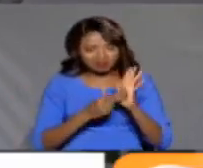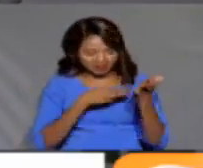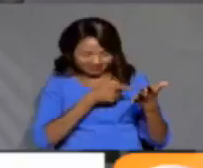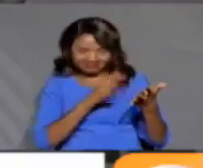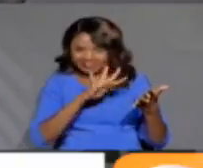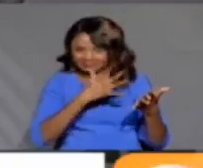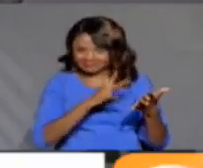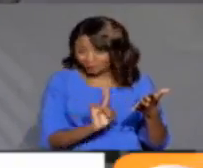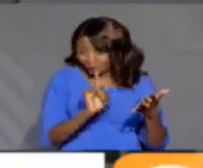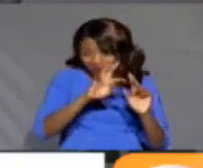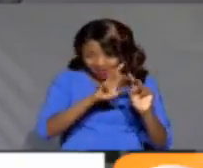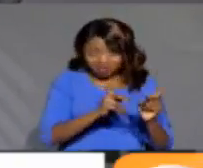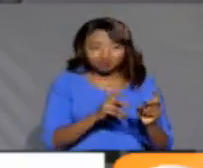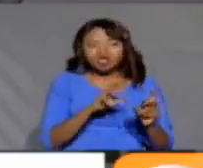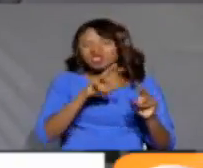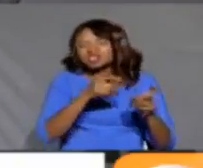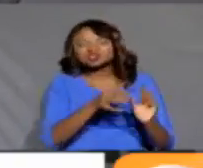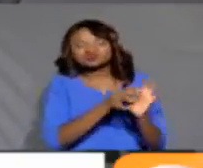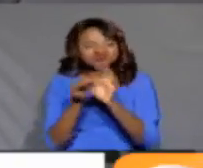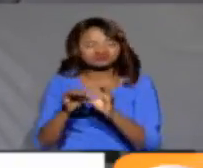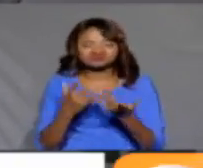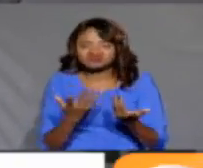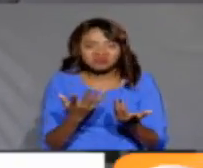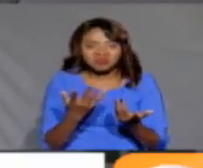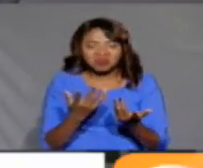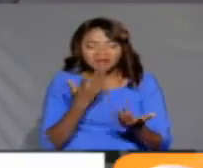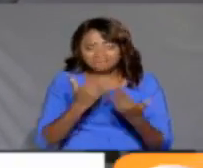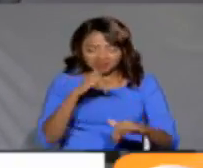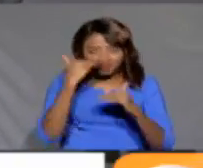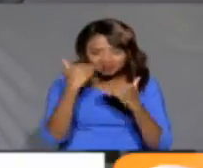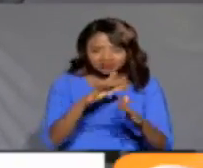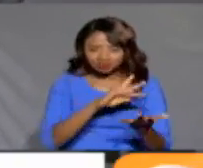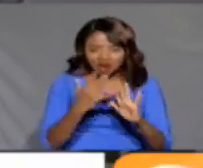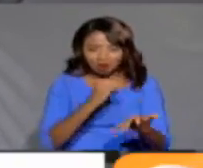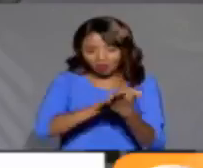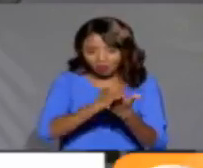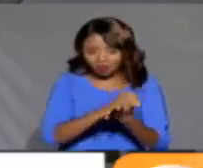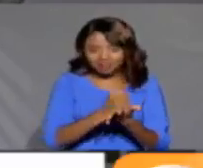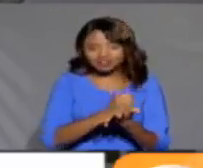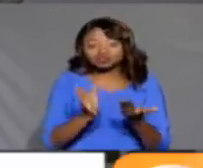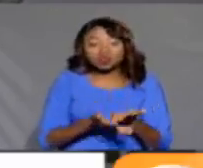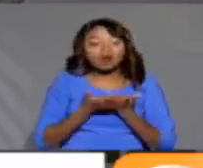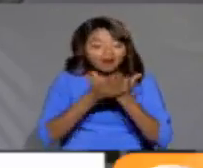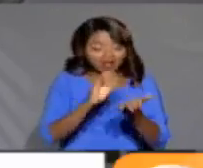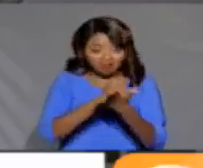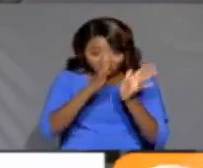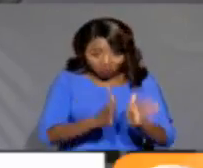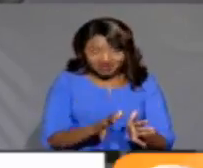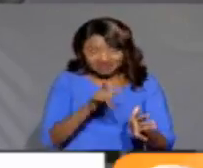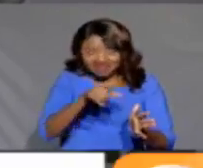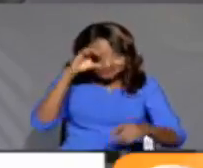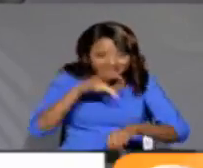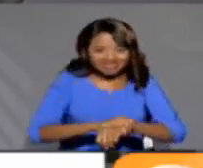specified issue. The issue typically relates to a limitation on the scope of the audit so that the auditor was unable to